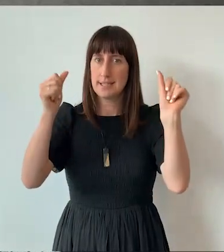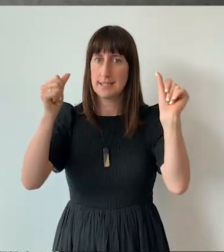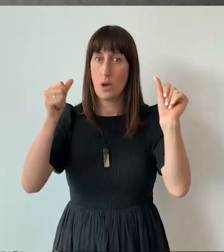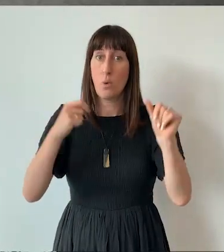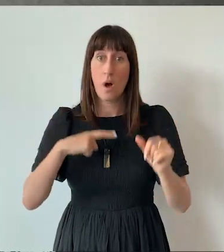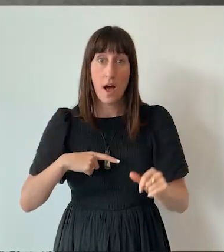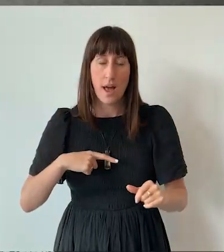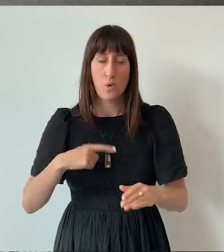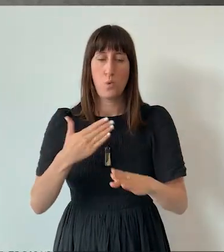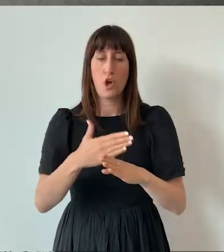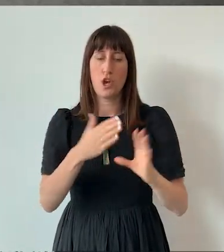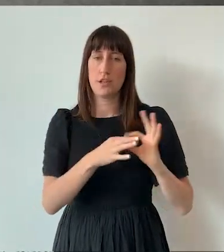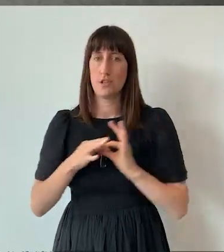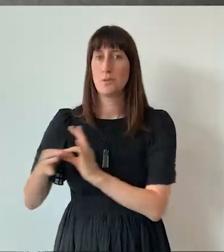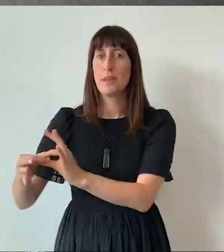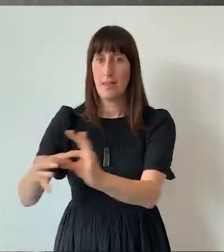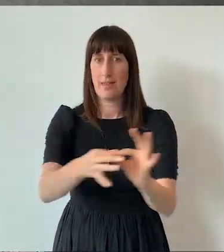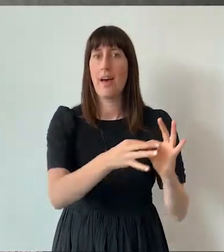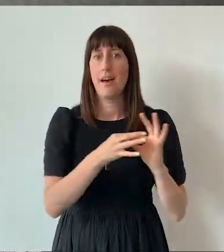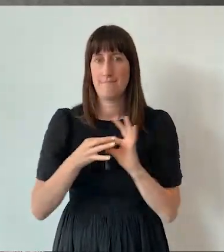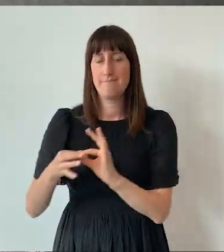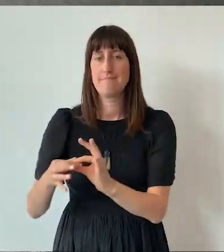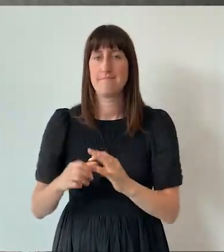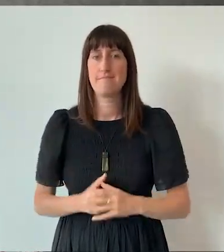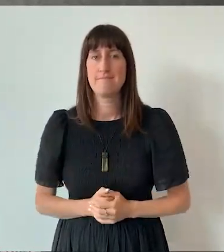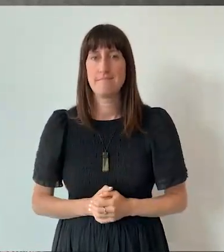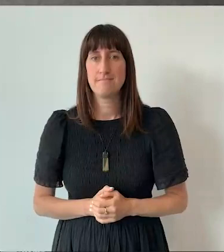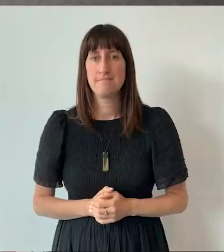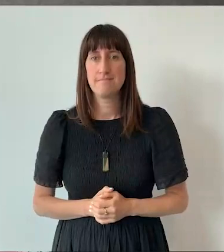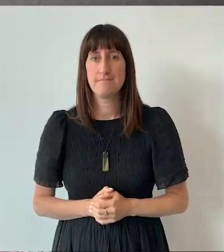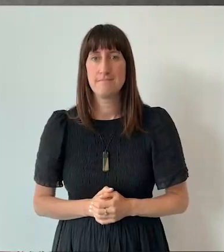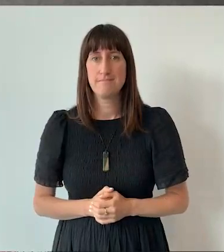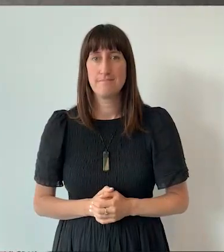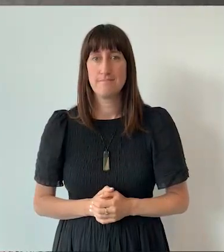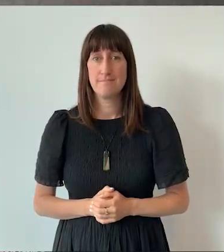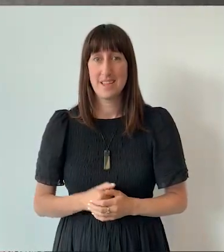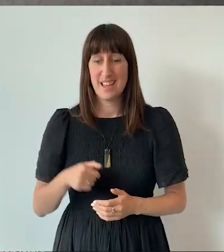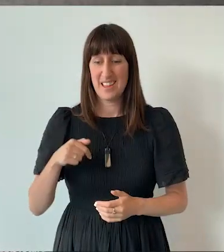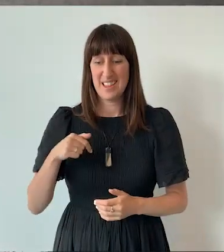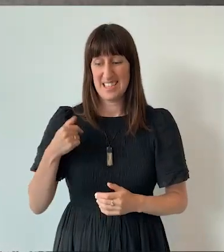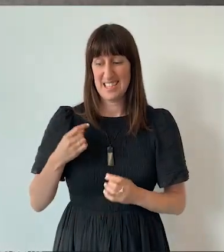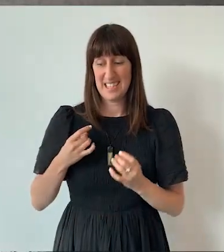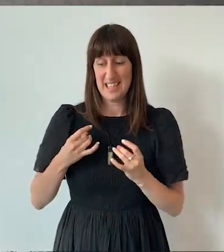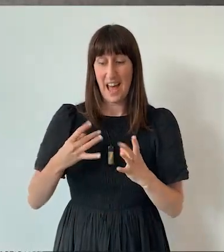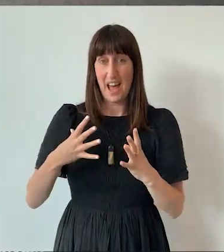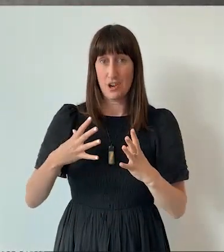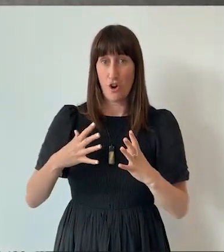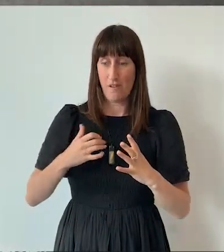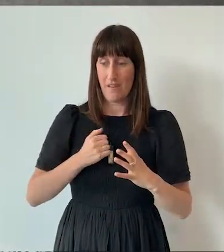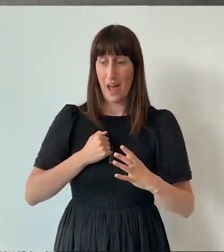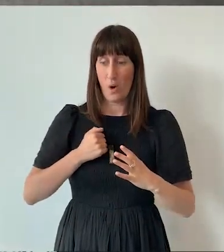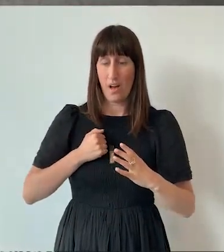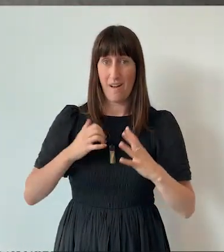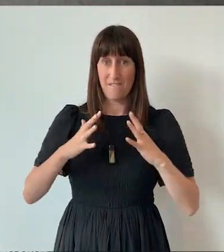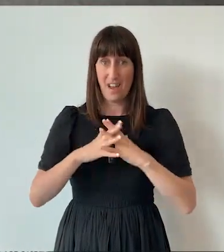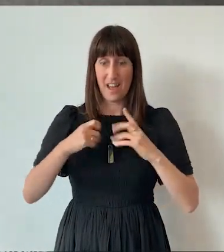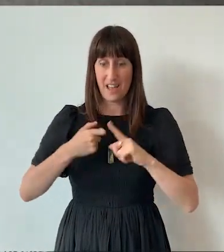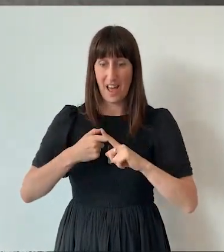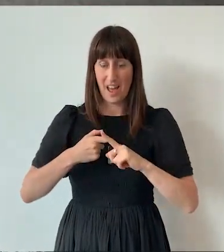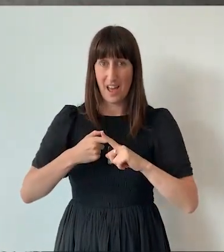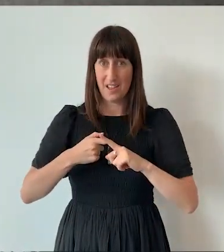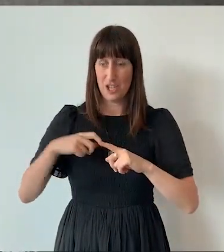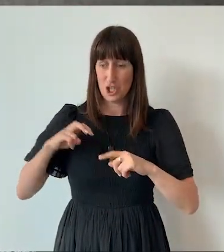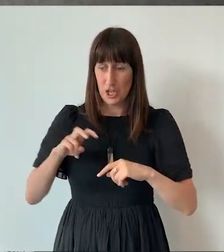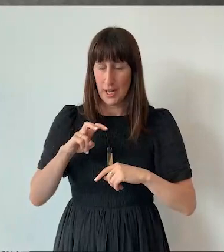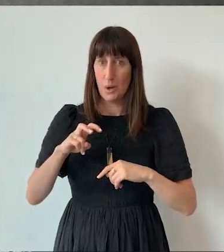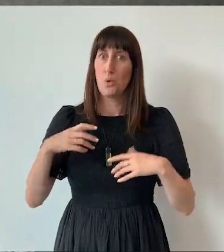this together. It has been a really busy start to Whaikaha's journey, and we are well aware